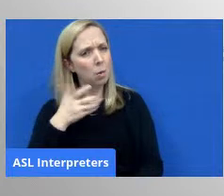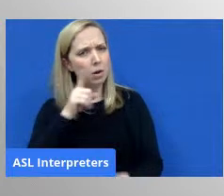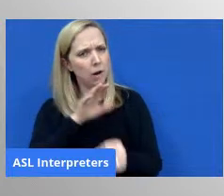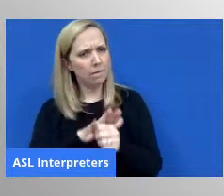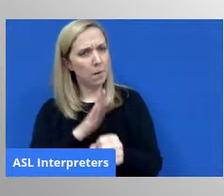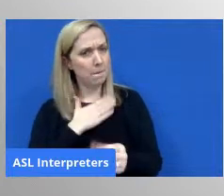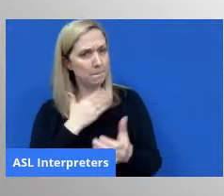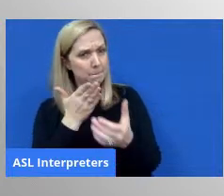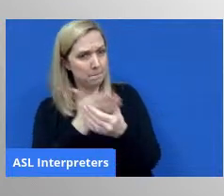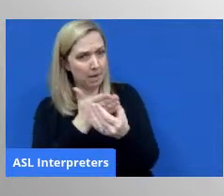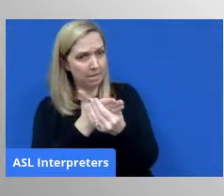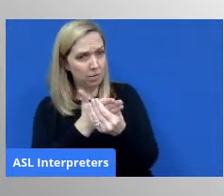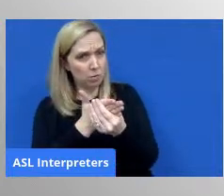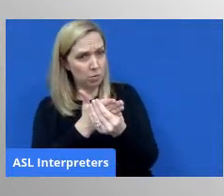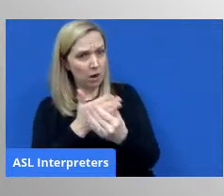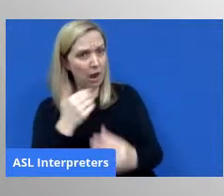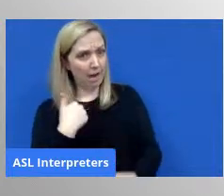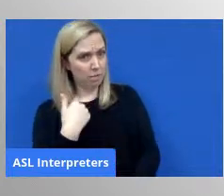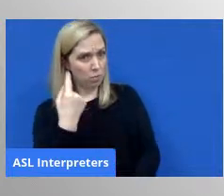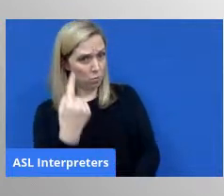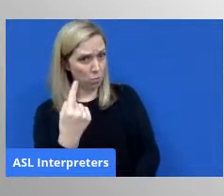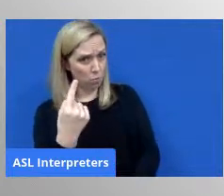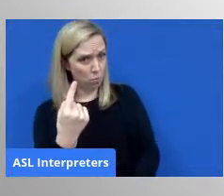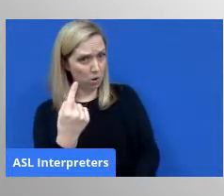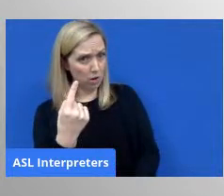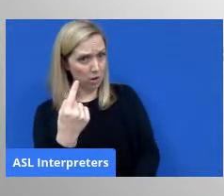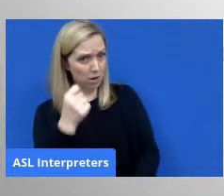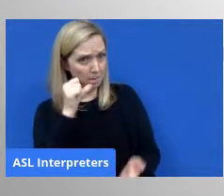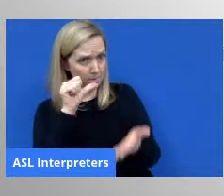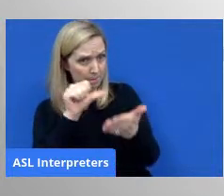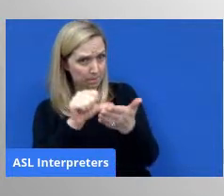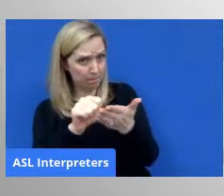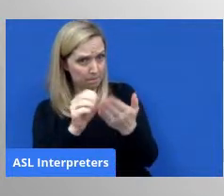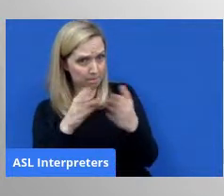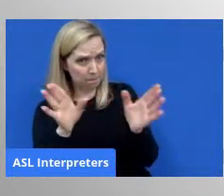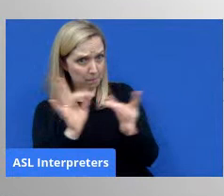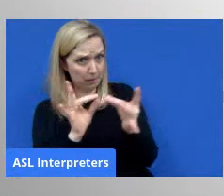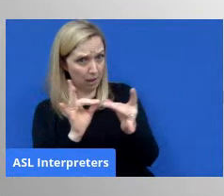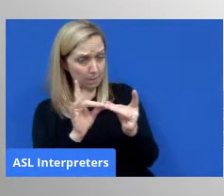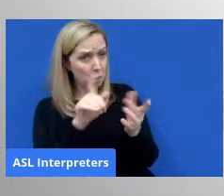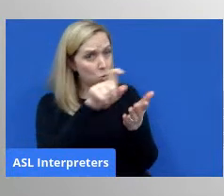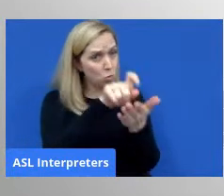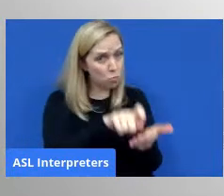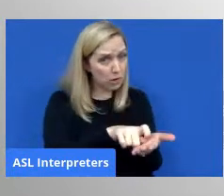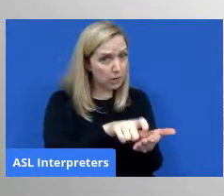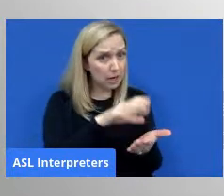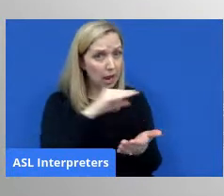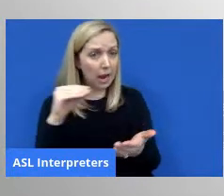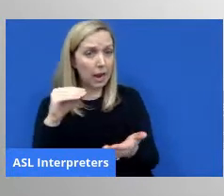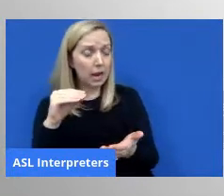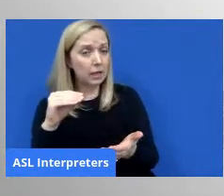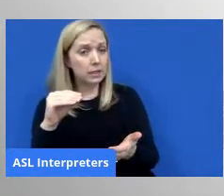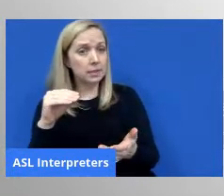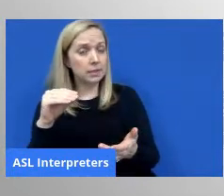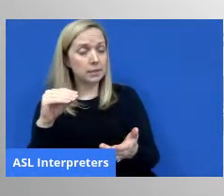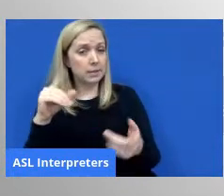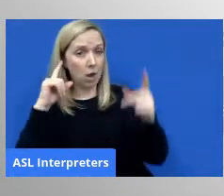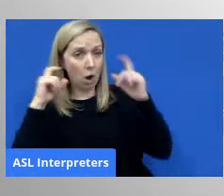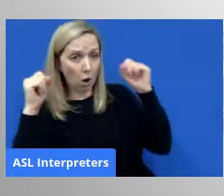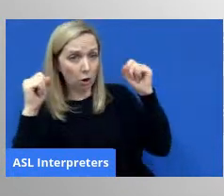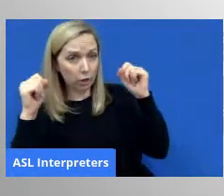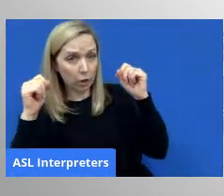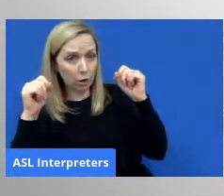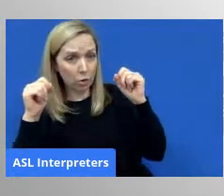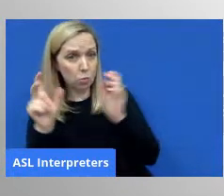have the one public comment. There's a written version and an audio version. That is correct, but you